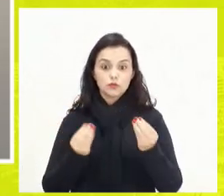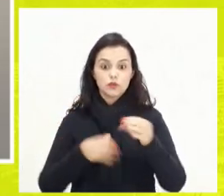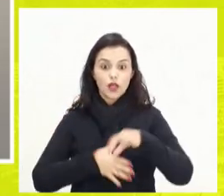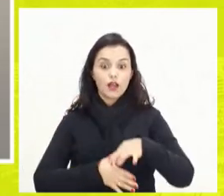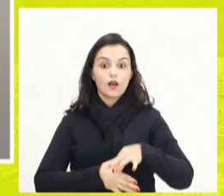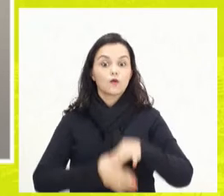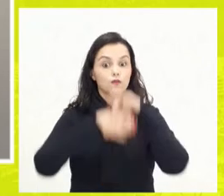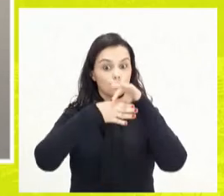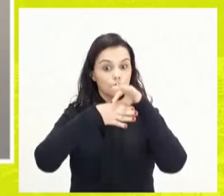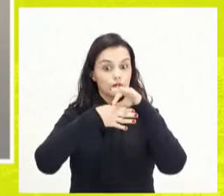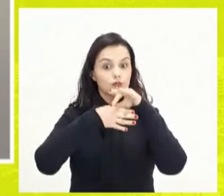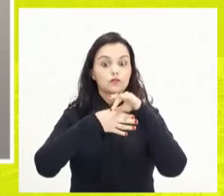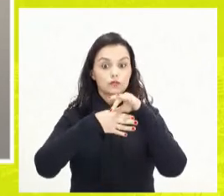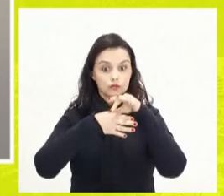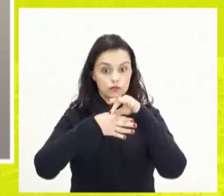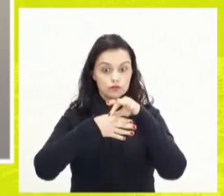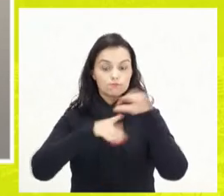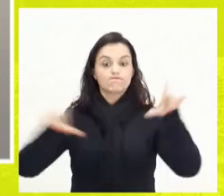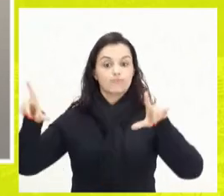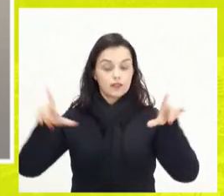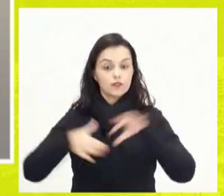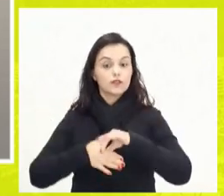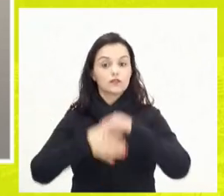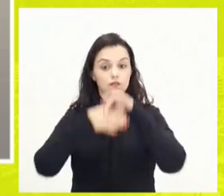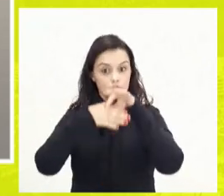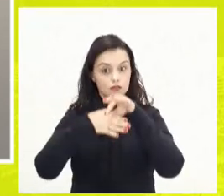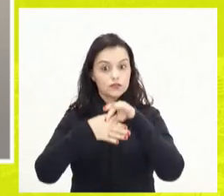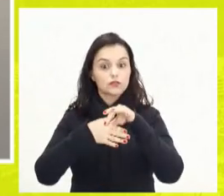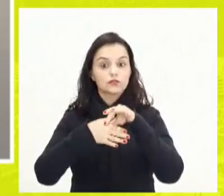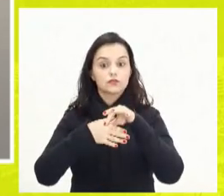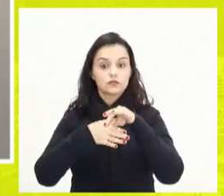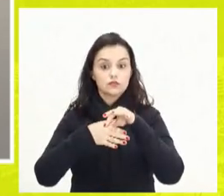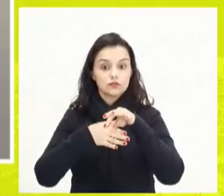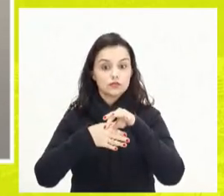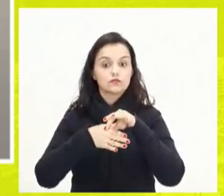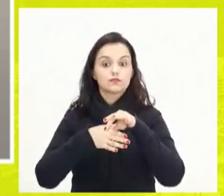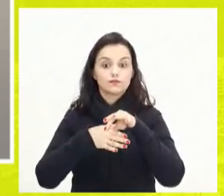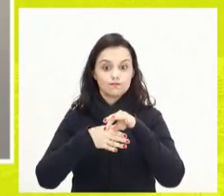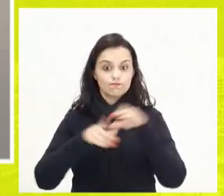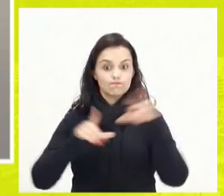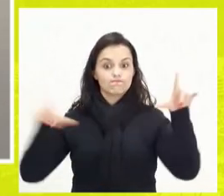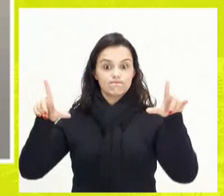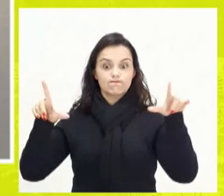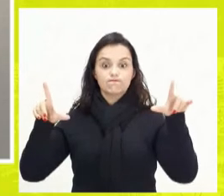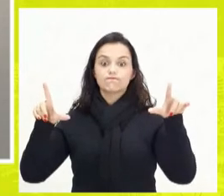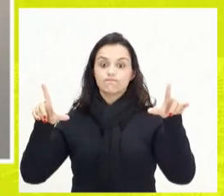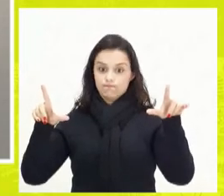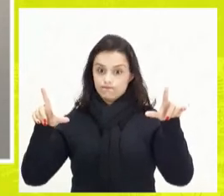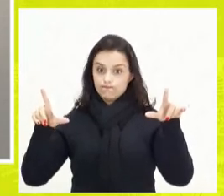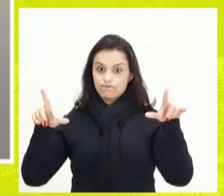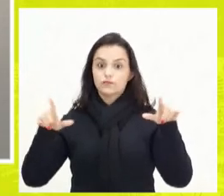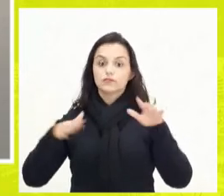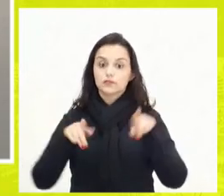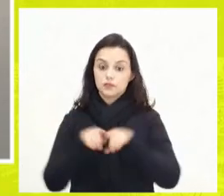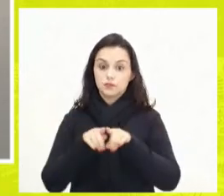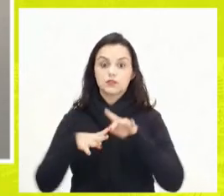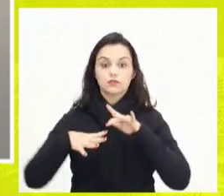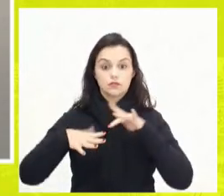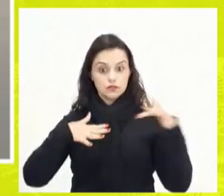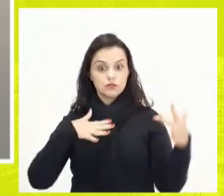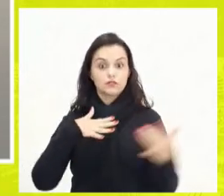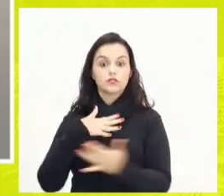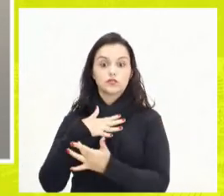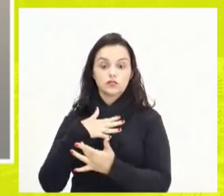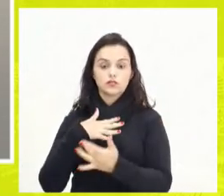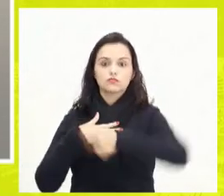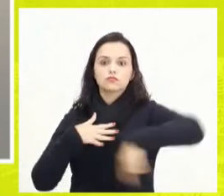times live with the classroom being broadcast live on tv and social media